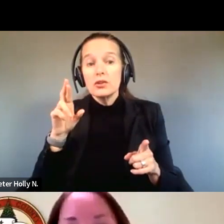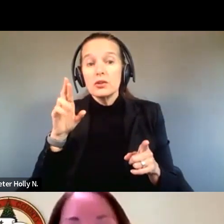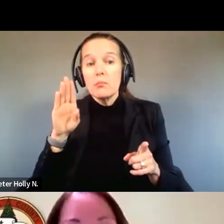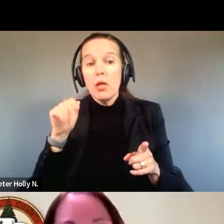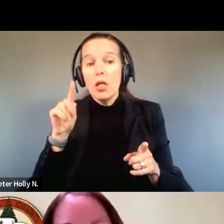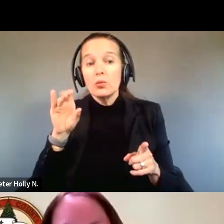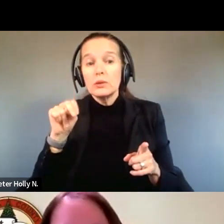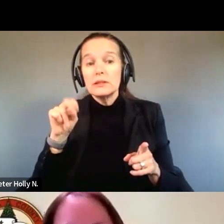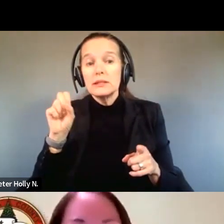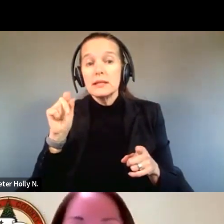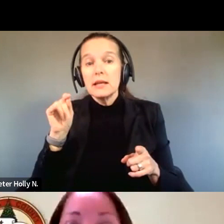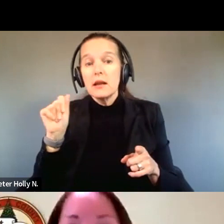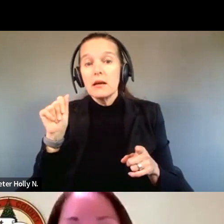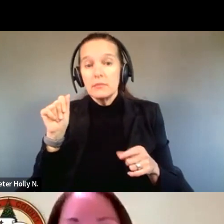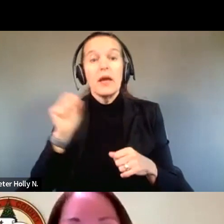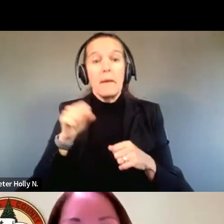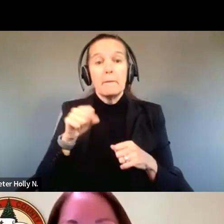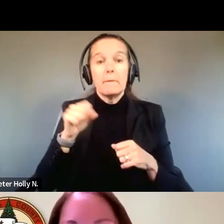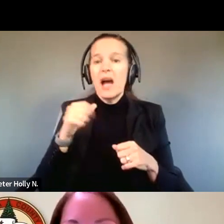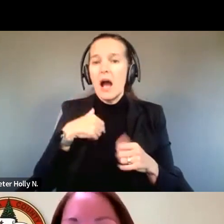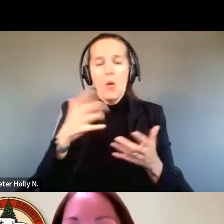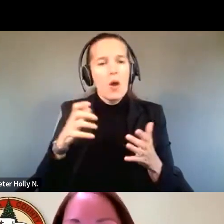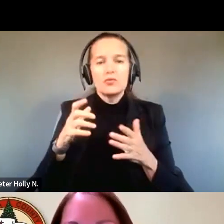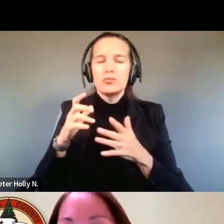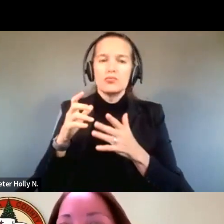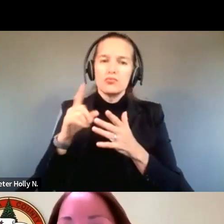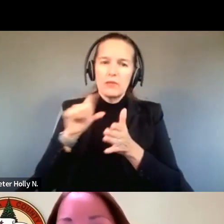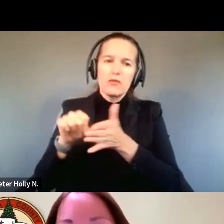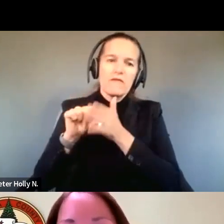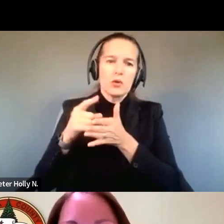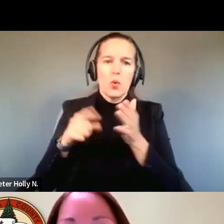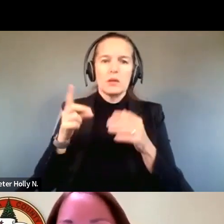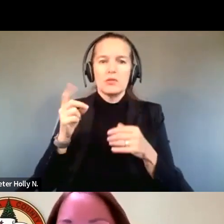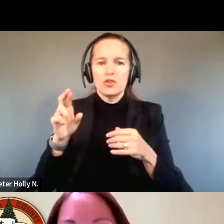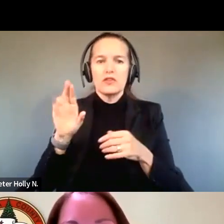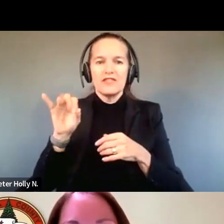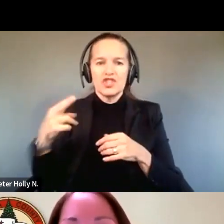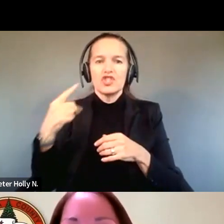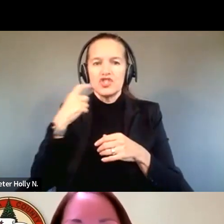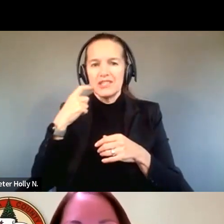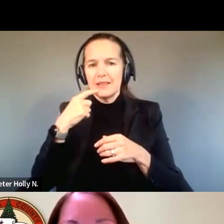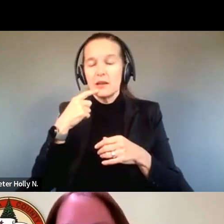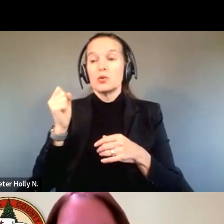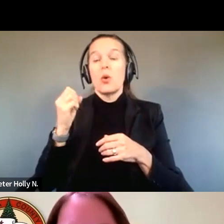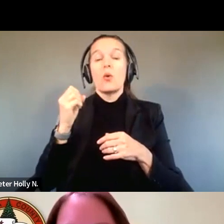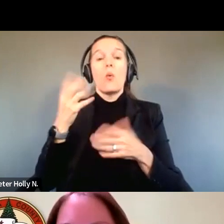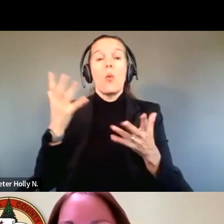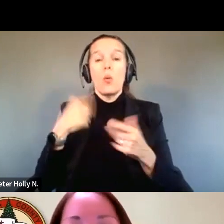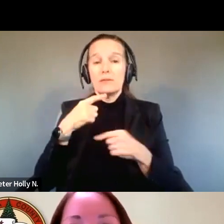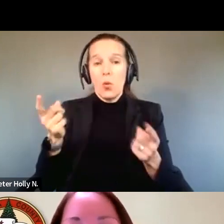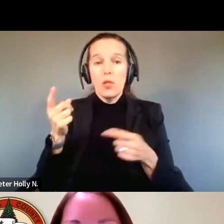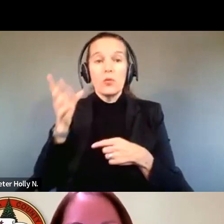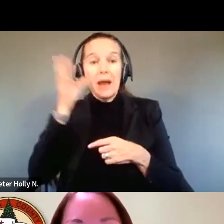Yeah. totally reinforce what Dr. Fish just said. The public health guidance that we've been giving to parents and to schools that have been calling